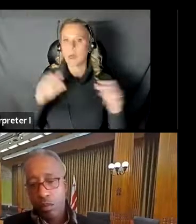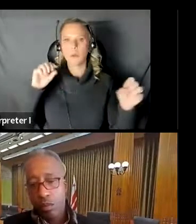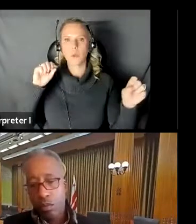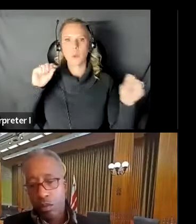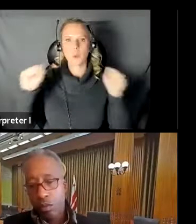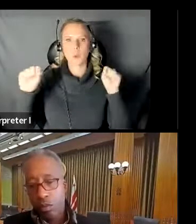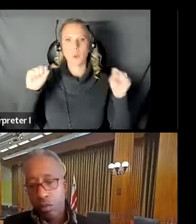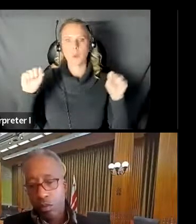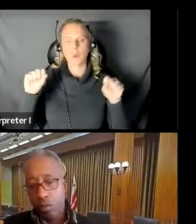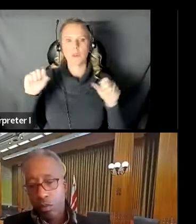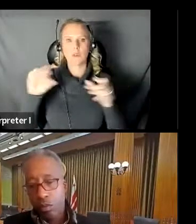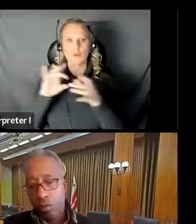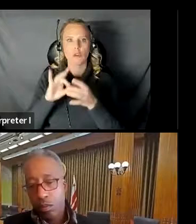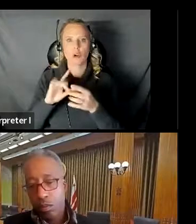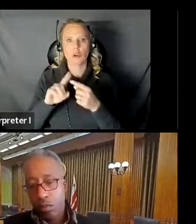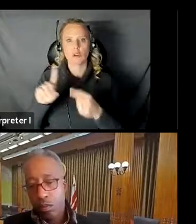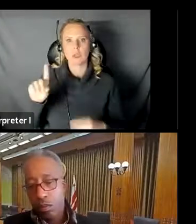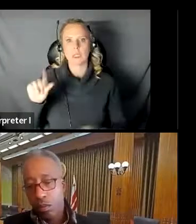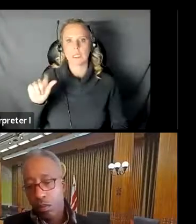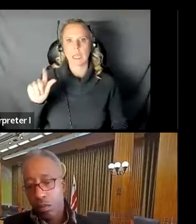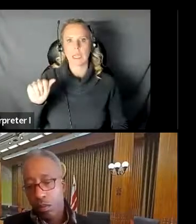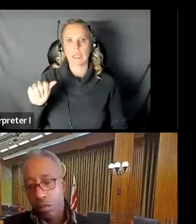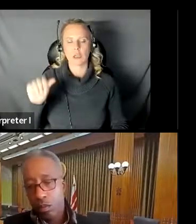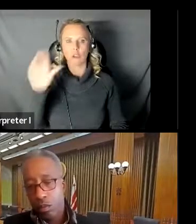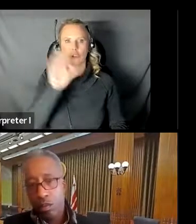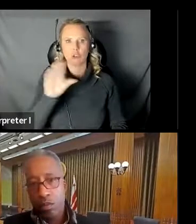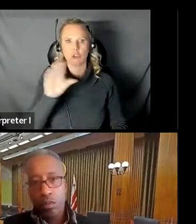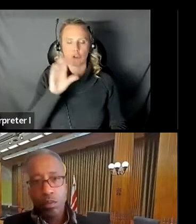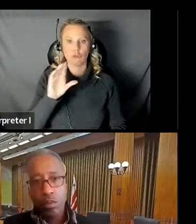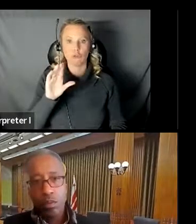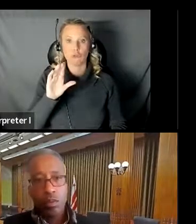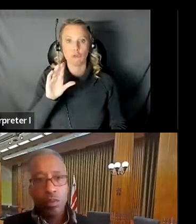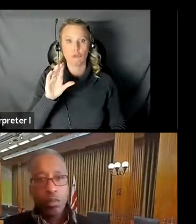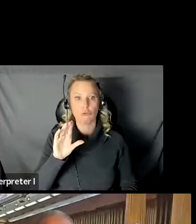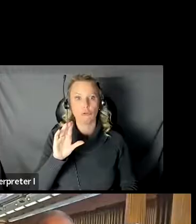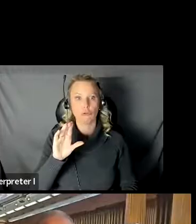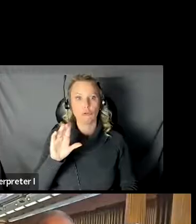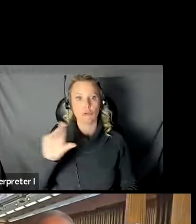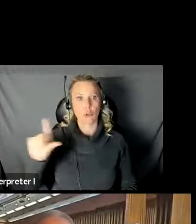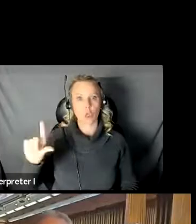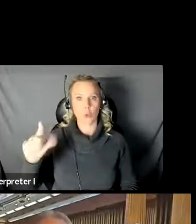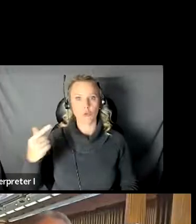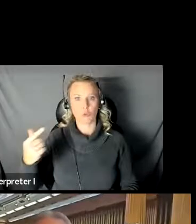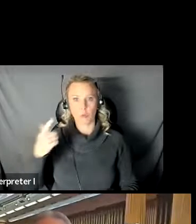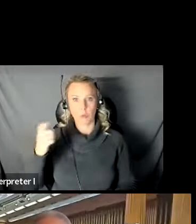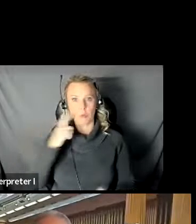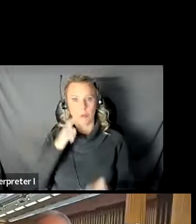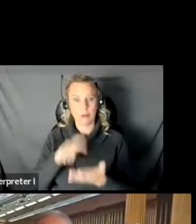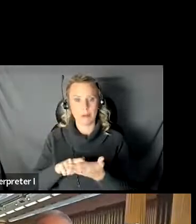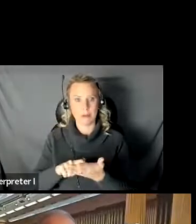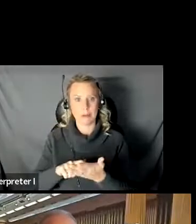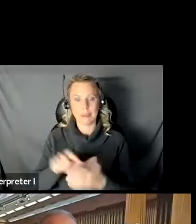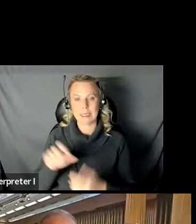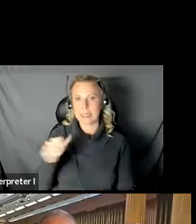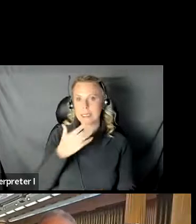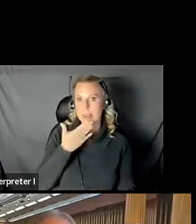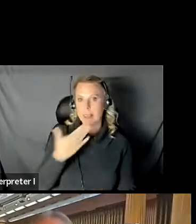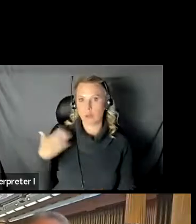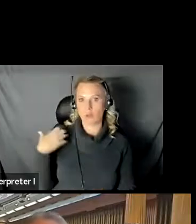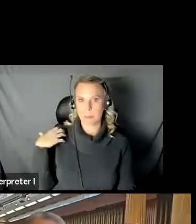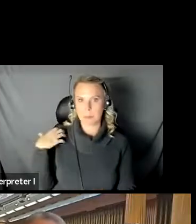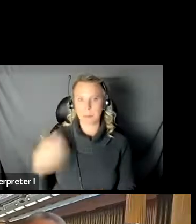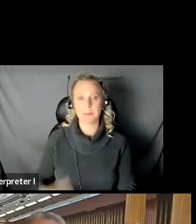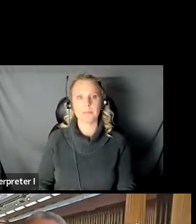dais, which if members could try to control that. Further, Councilmember Lewis George, you wanted to be recognized? Yes, thank you,